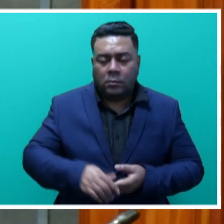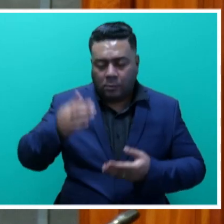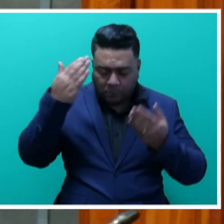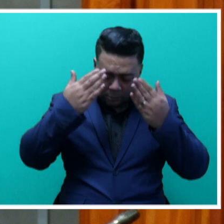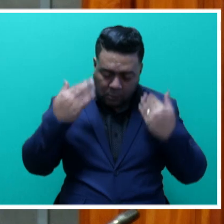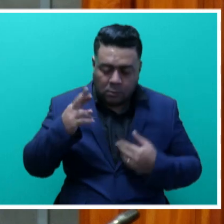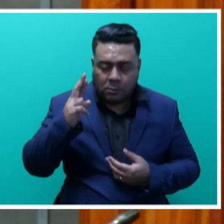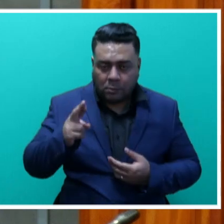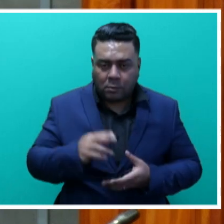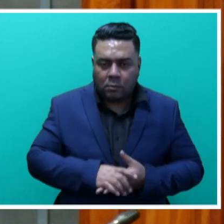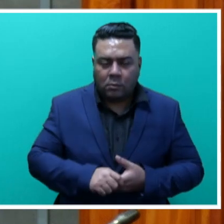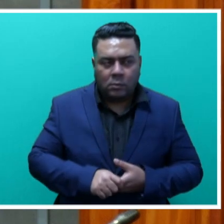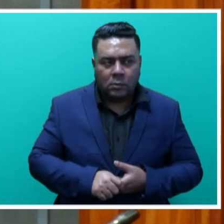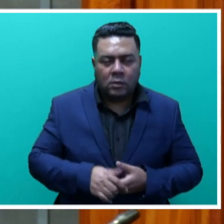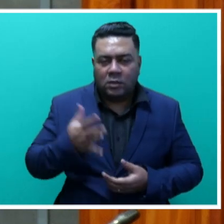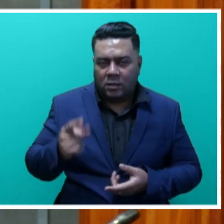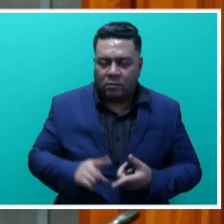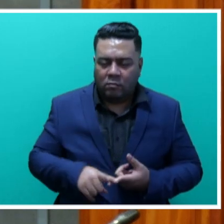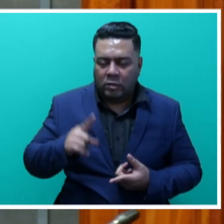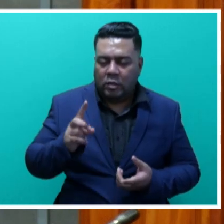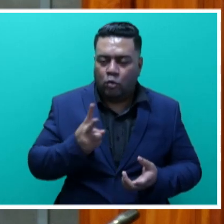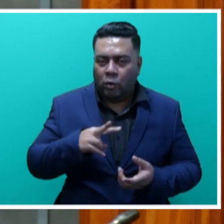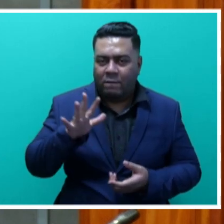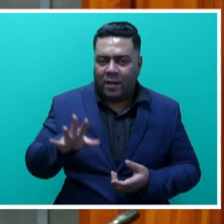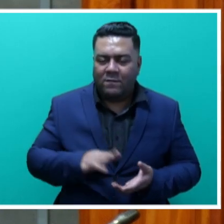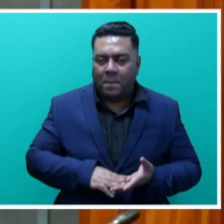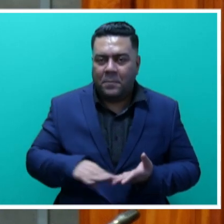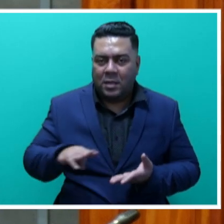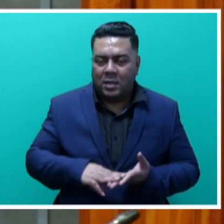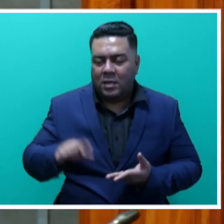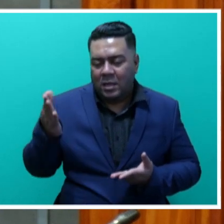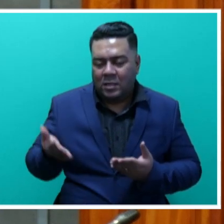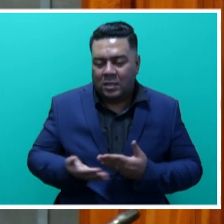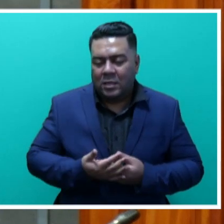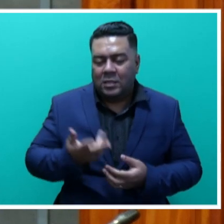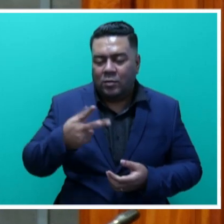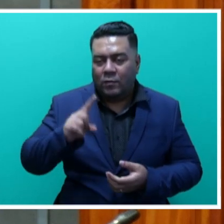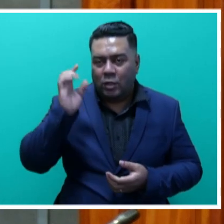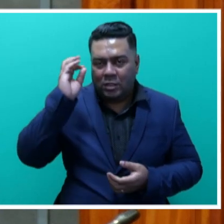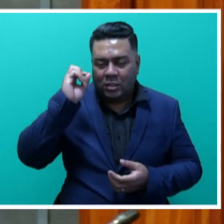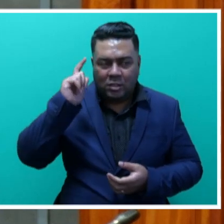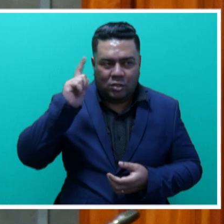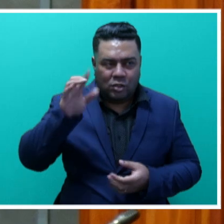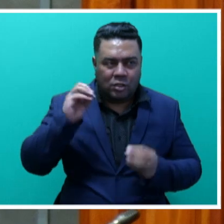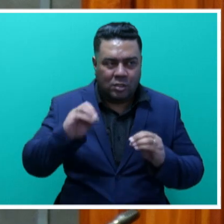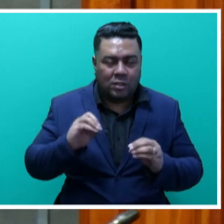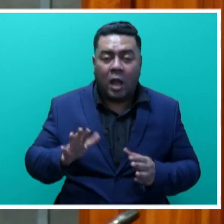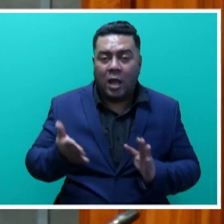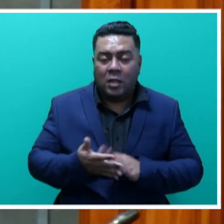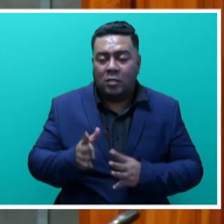I note there is a significant net increase of 25 million under SEG 1 for teachers, and under this